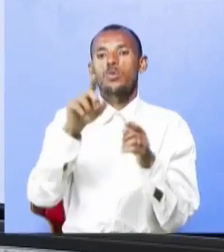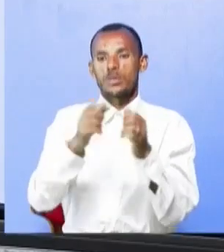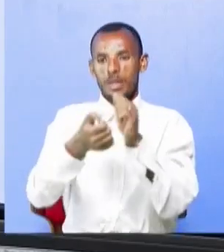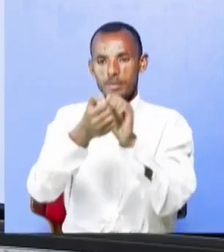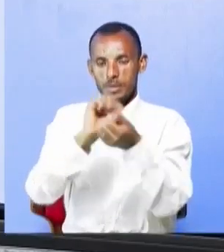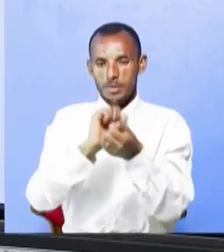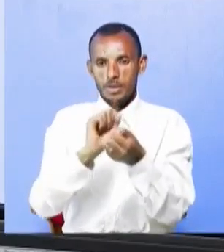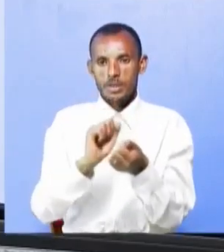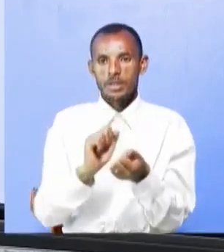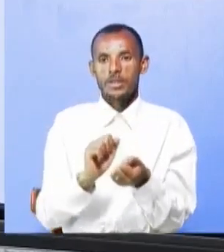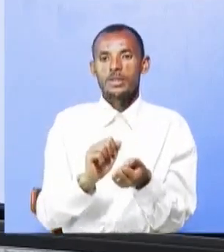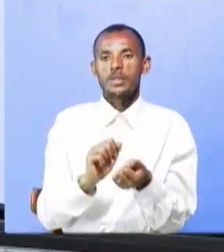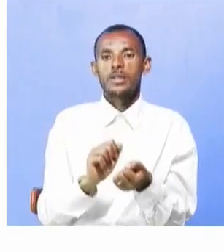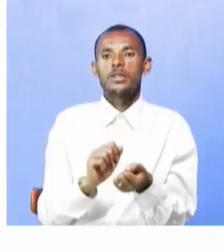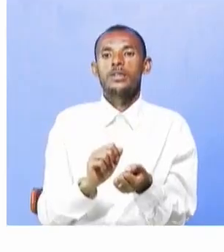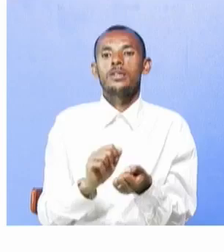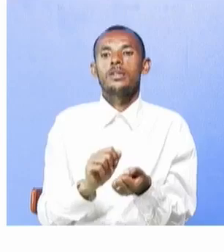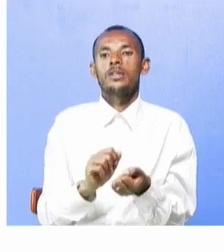substitute